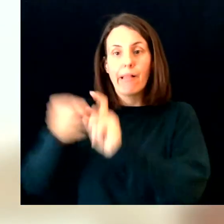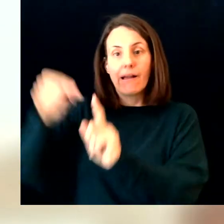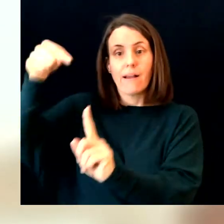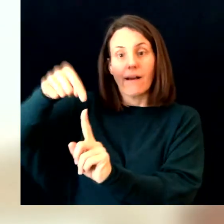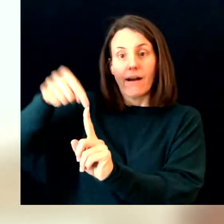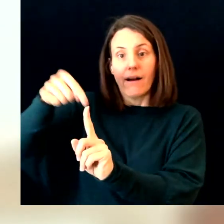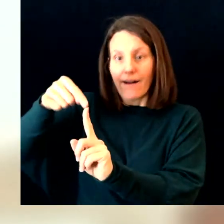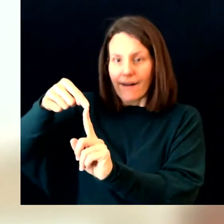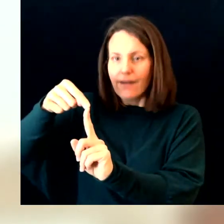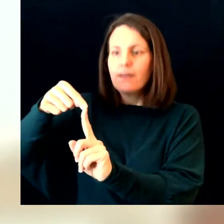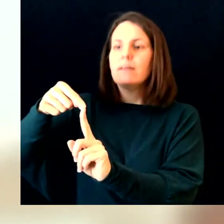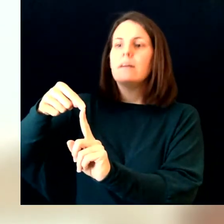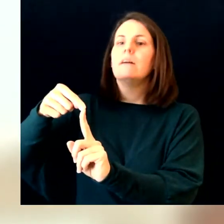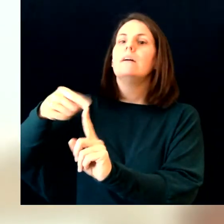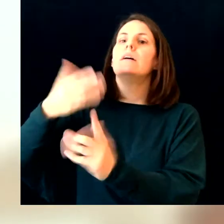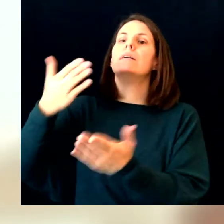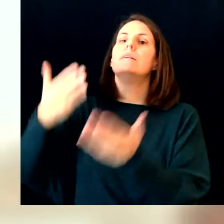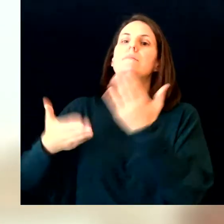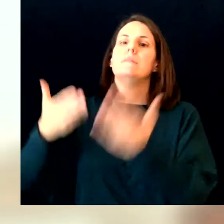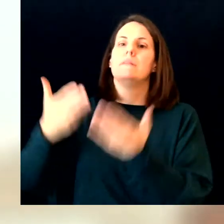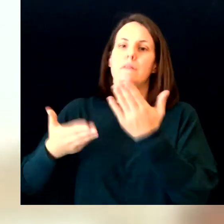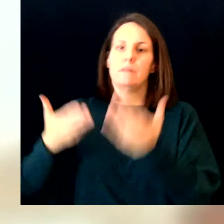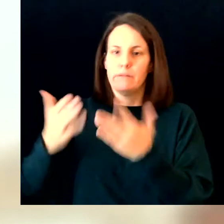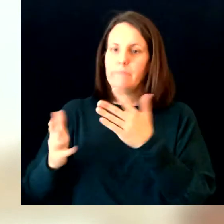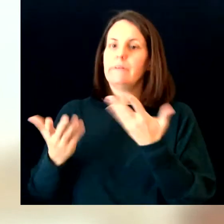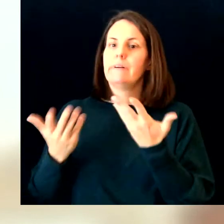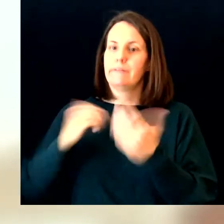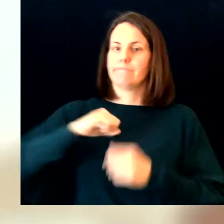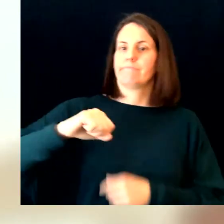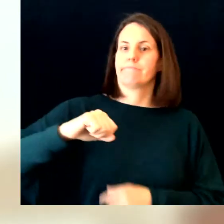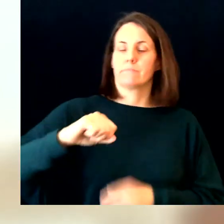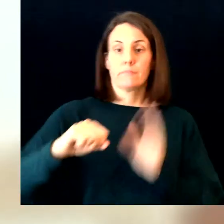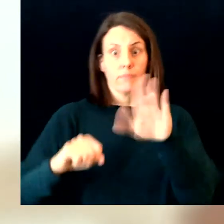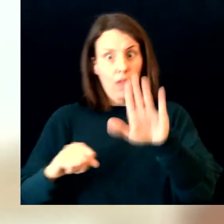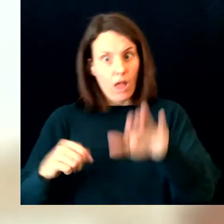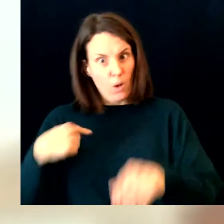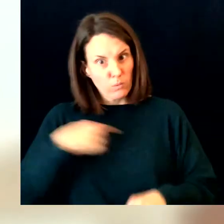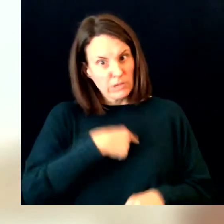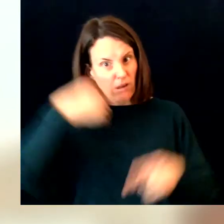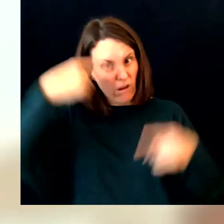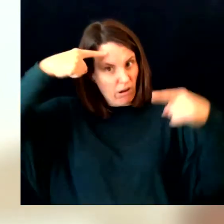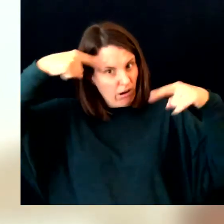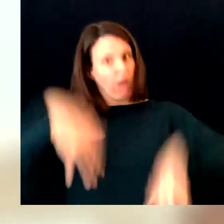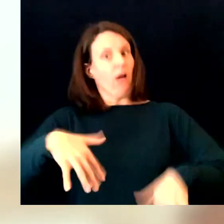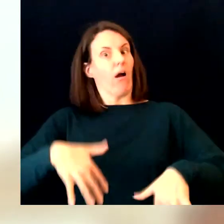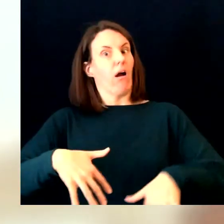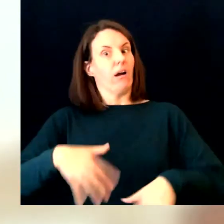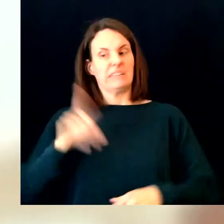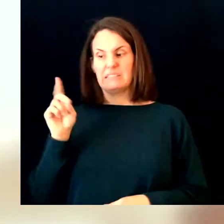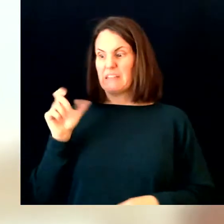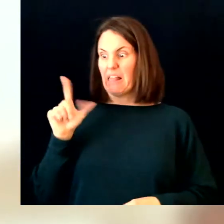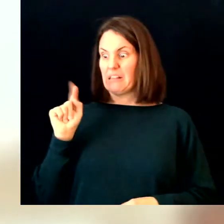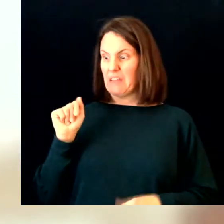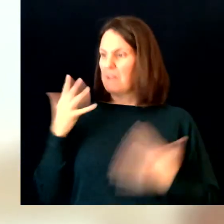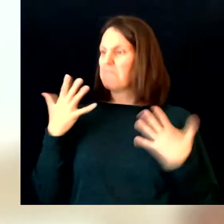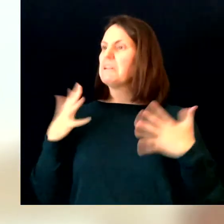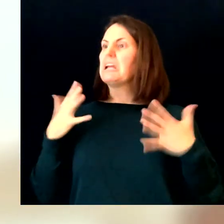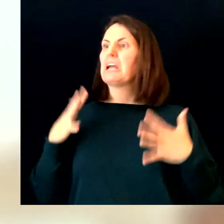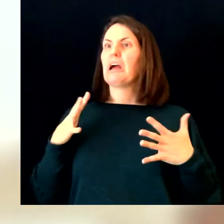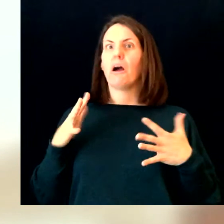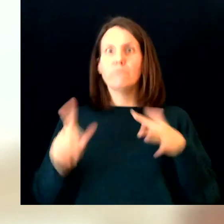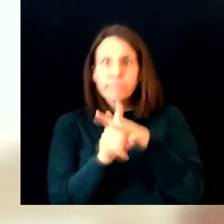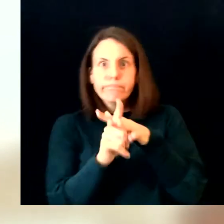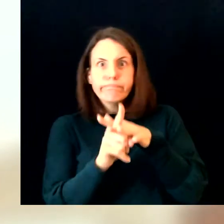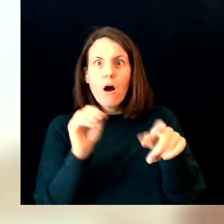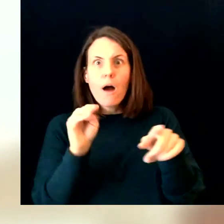have a hard, long winter with a lot of cases driven by Delta and potentially